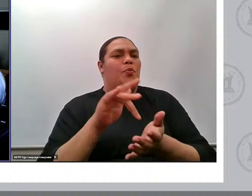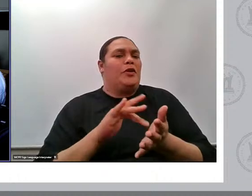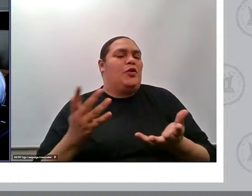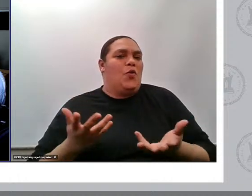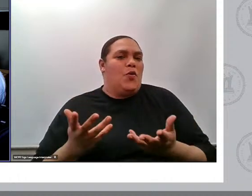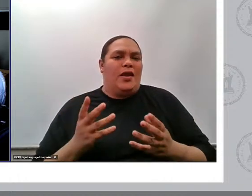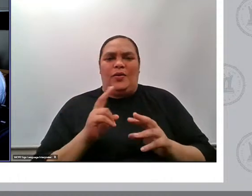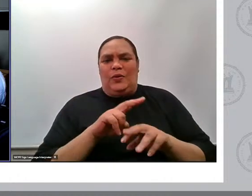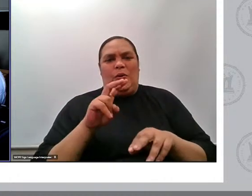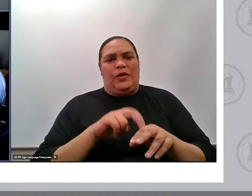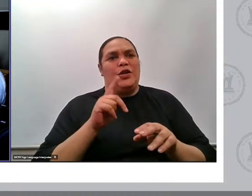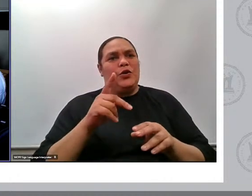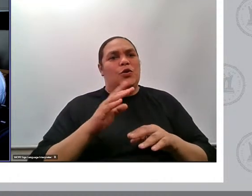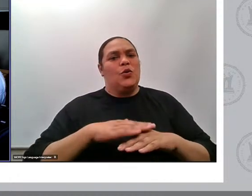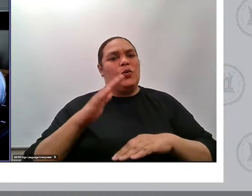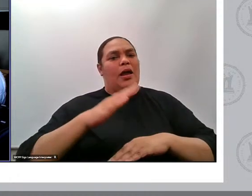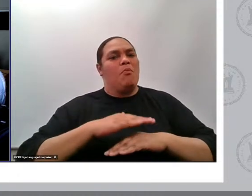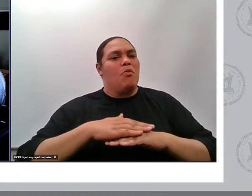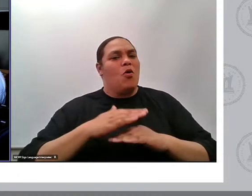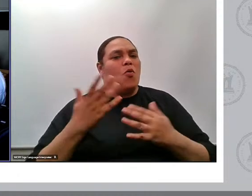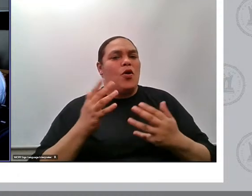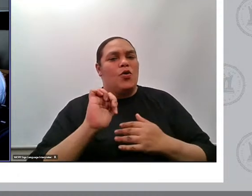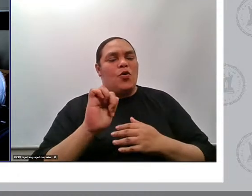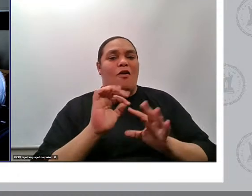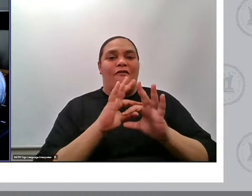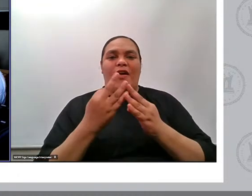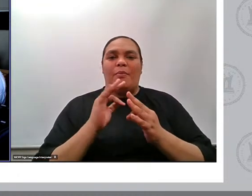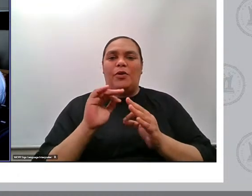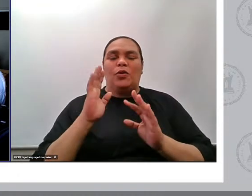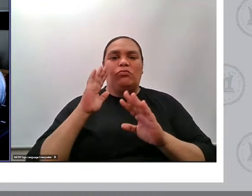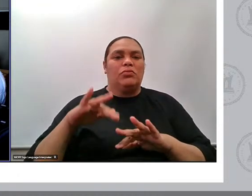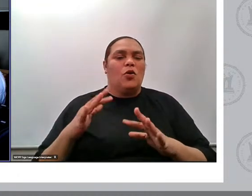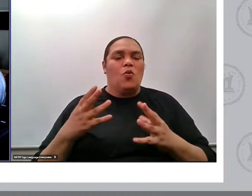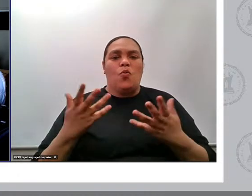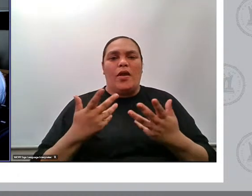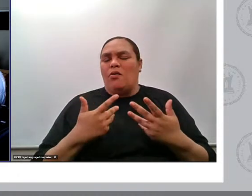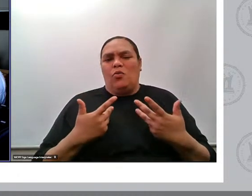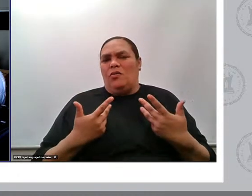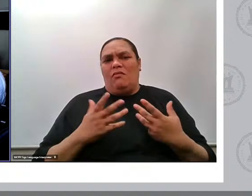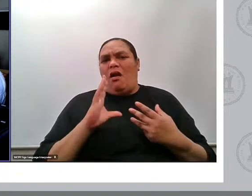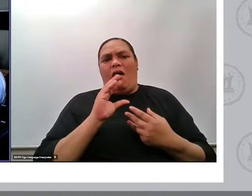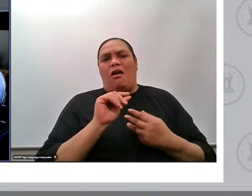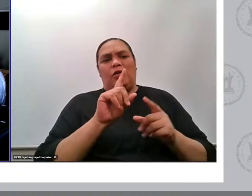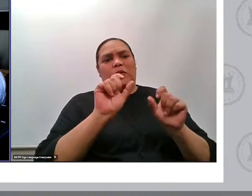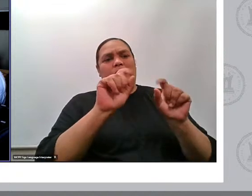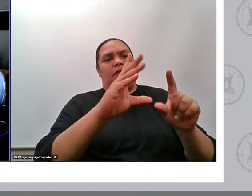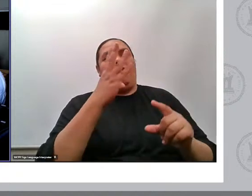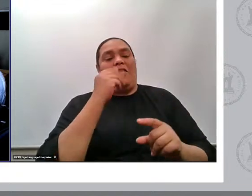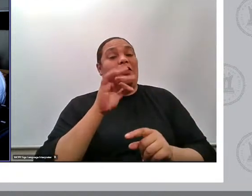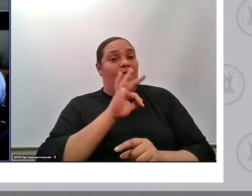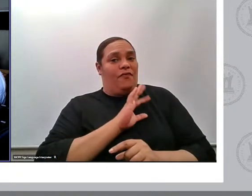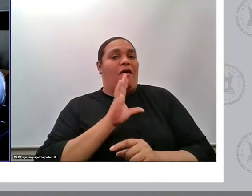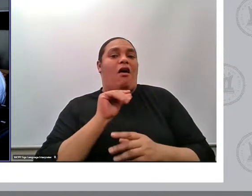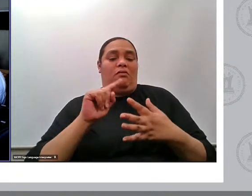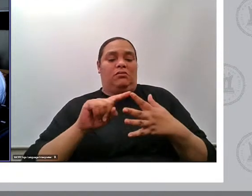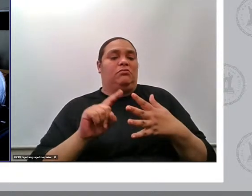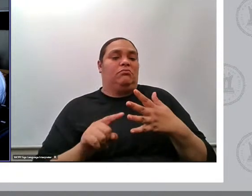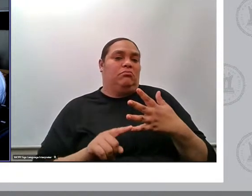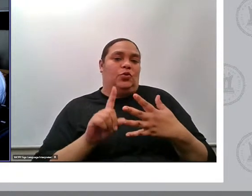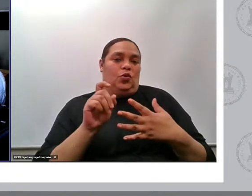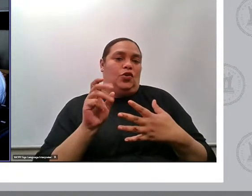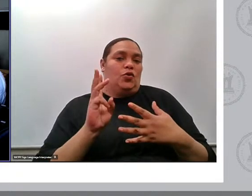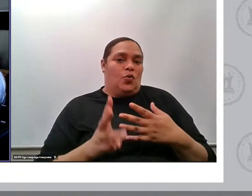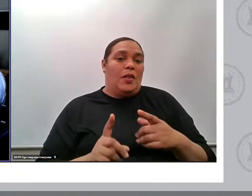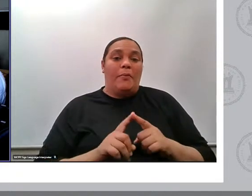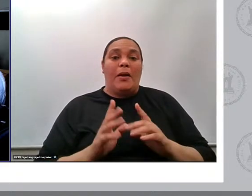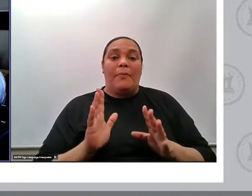possessions, where do you spend most of your time, where's your family residing. We normally would ask those questions